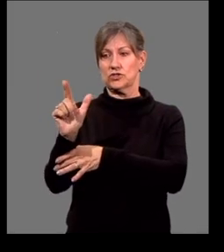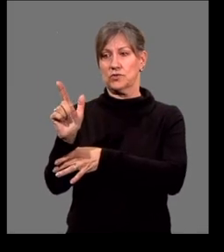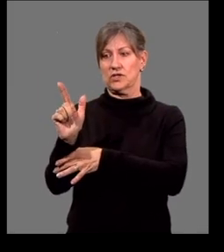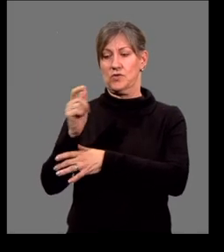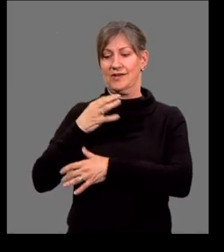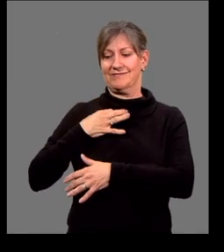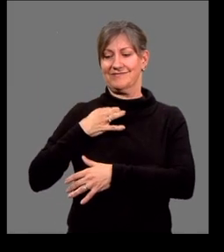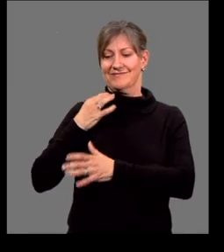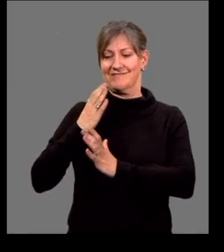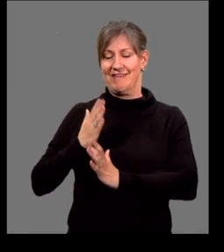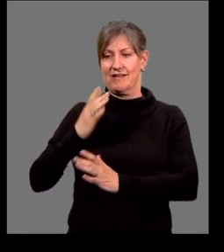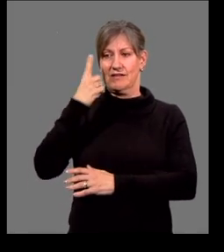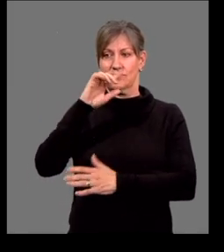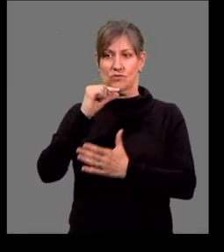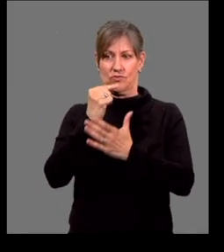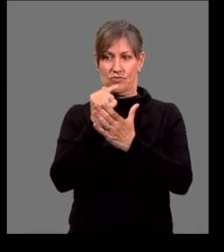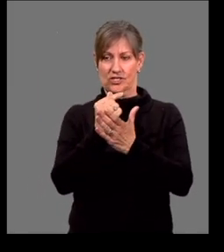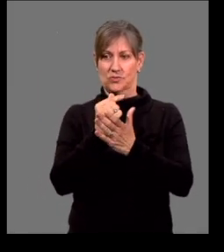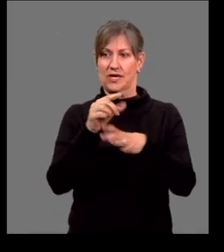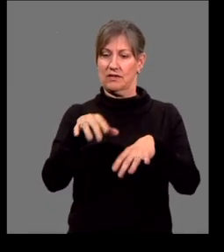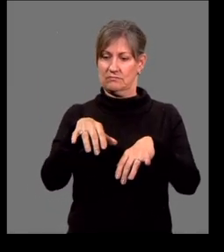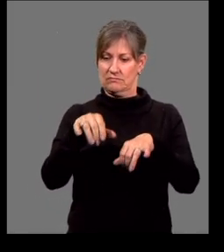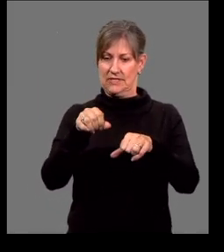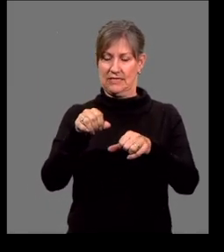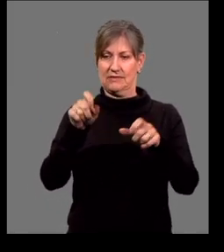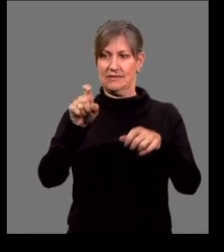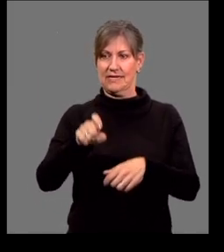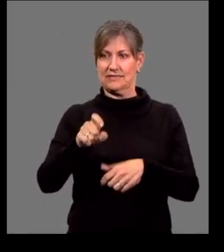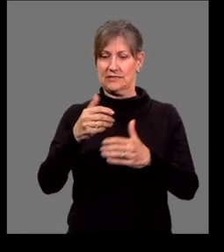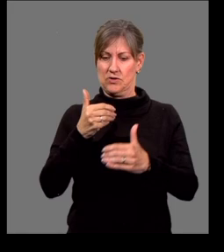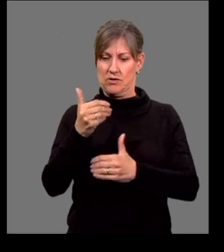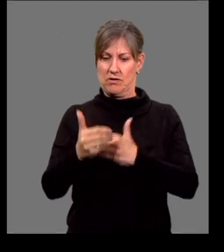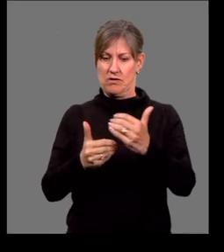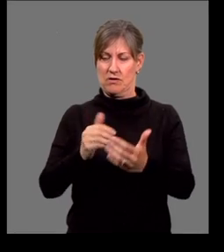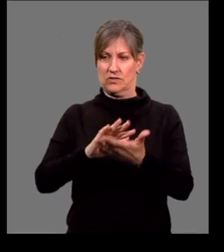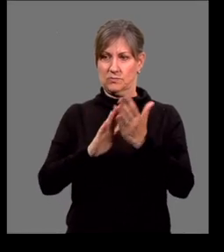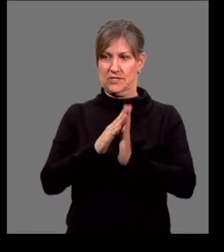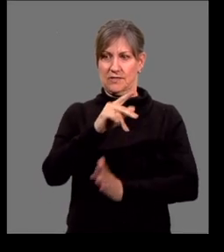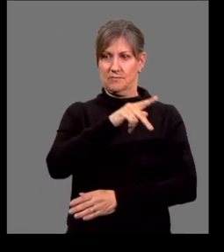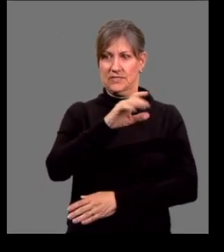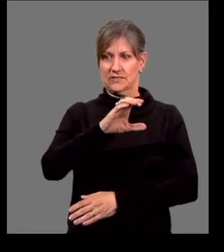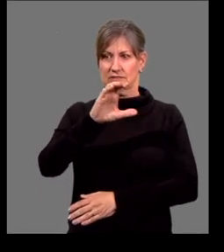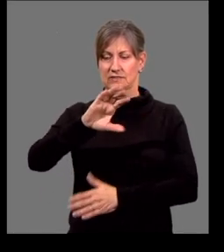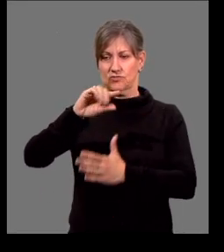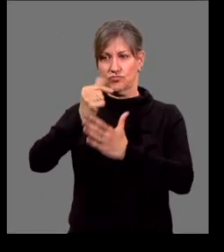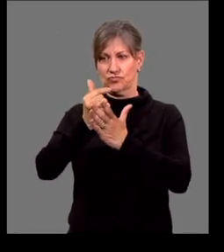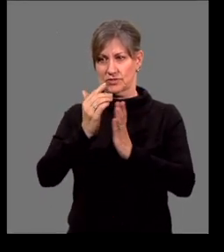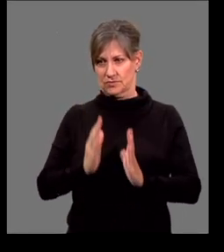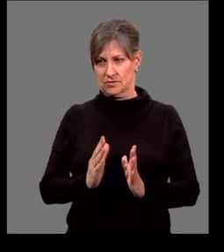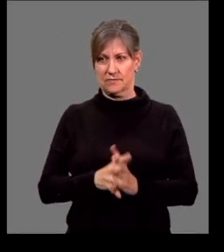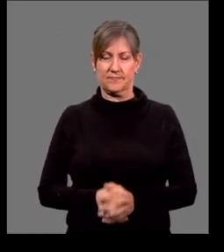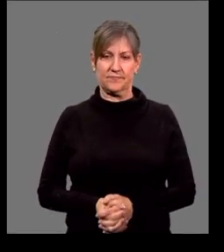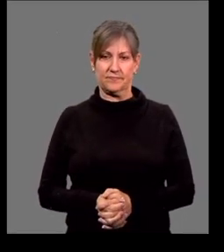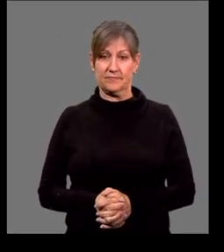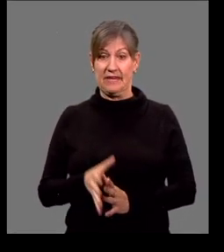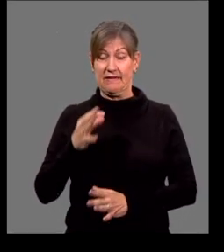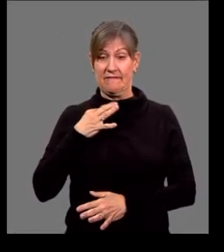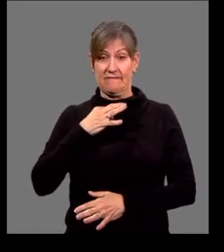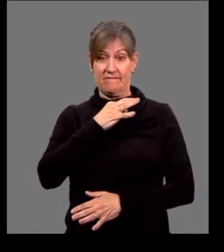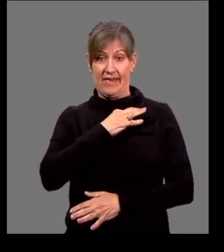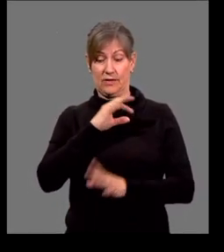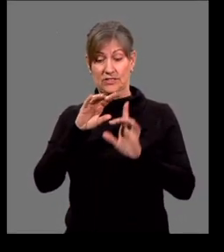certifies that the 2021 candidates for graduation have taken the necessary steps to become Pueblo Community College